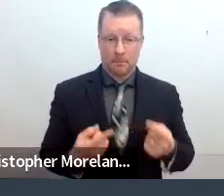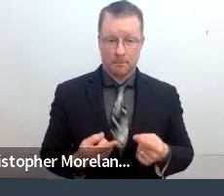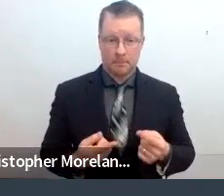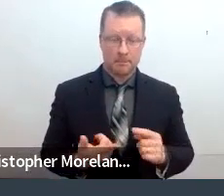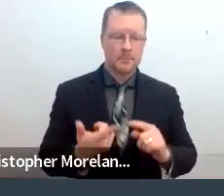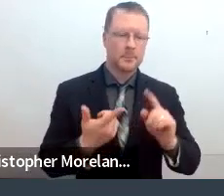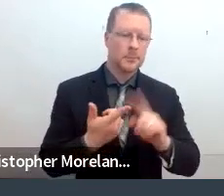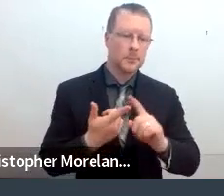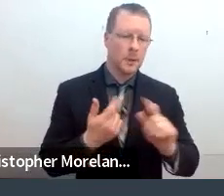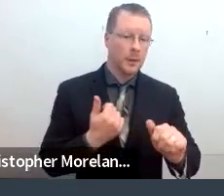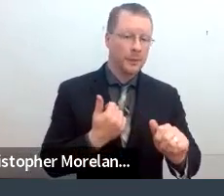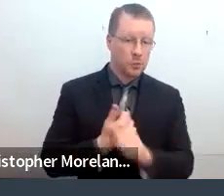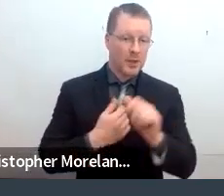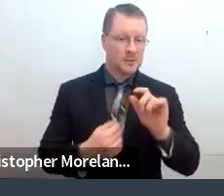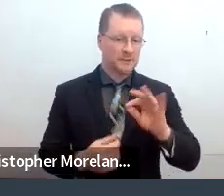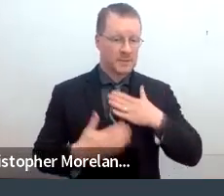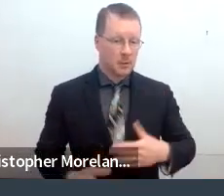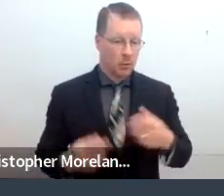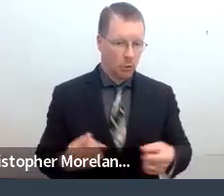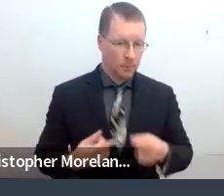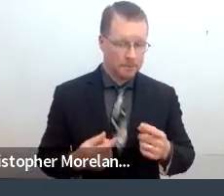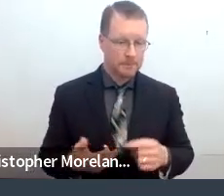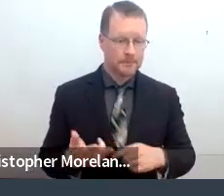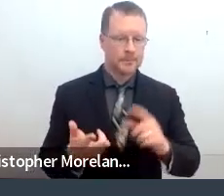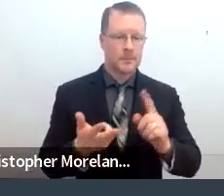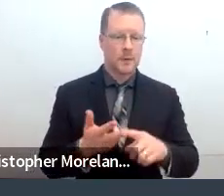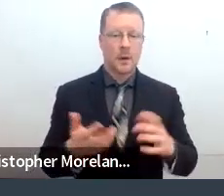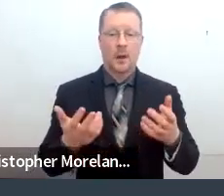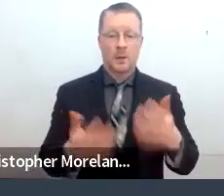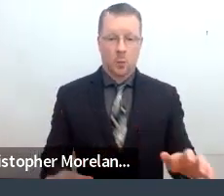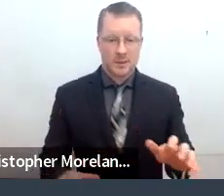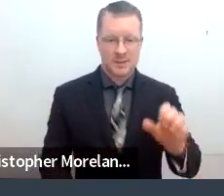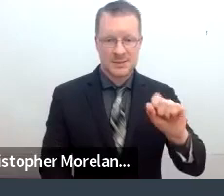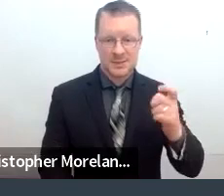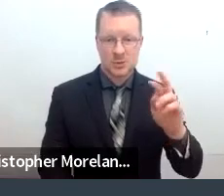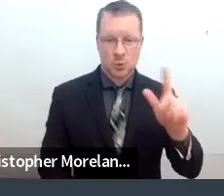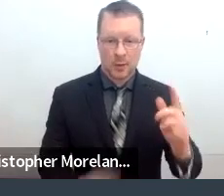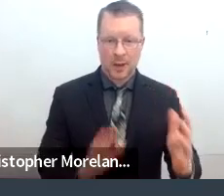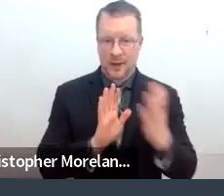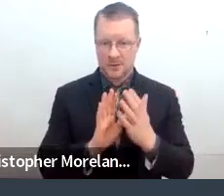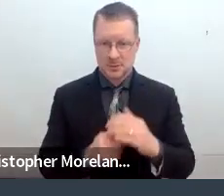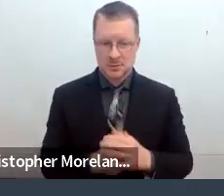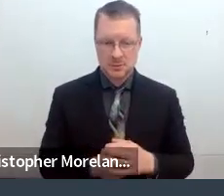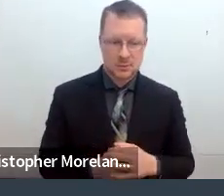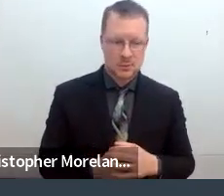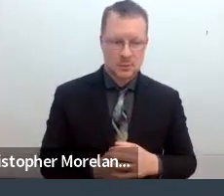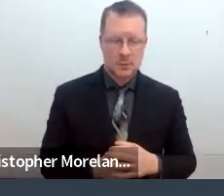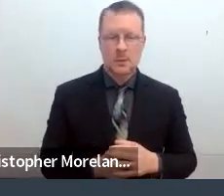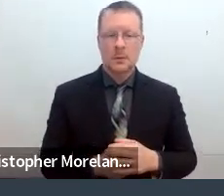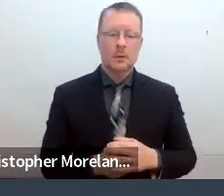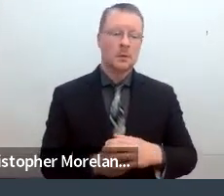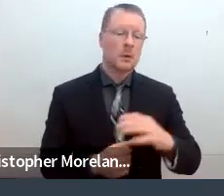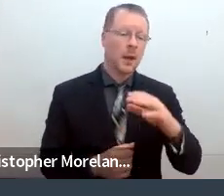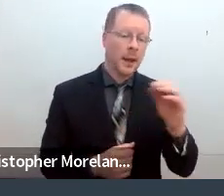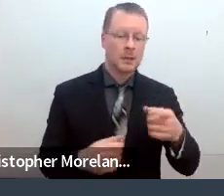asked about were physical harm, threats of physical harm, unwanted sexual